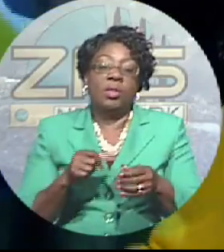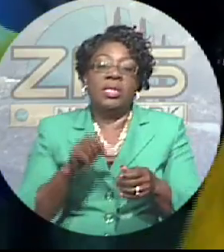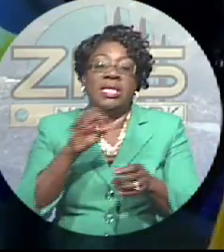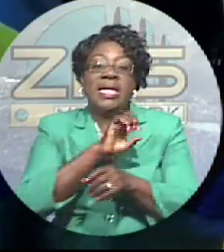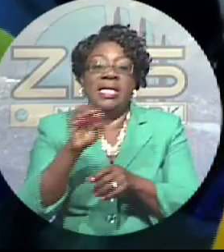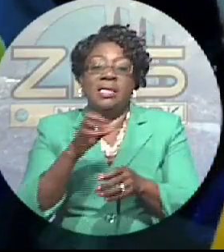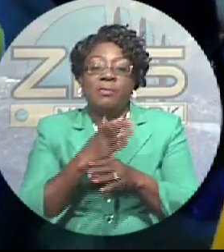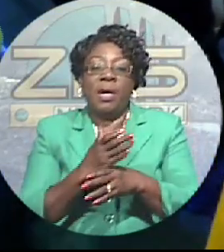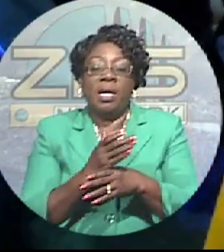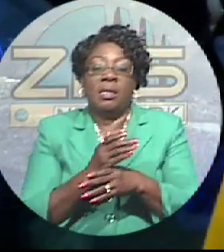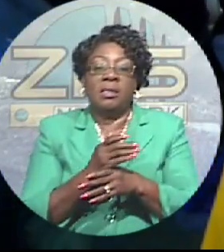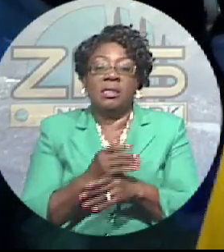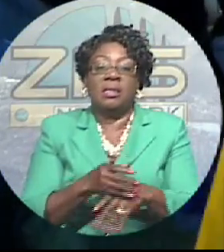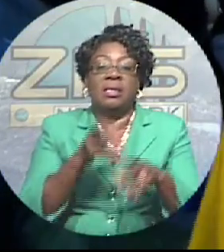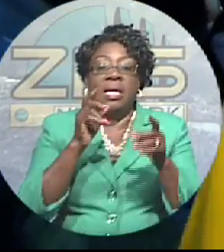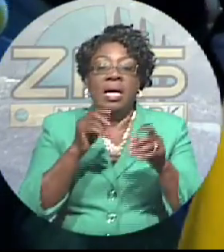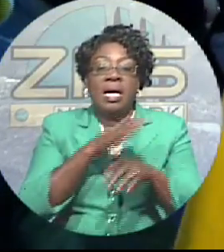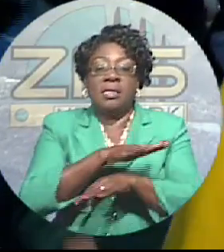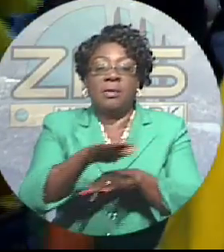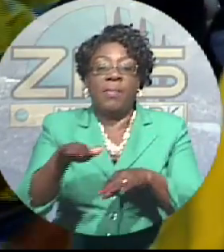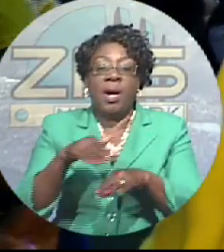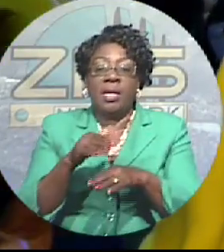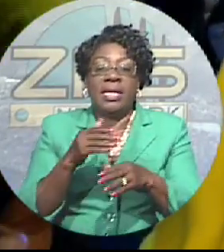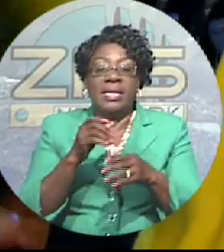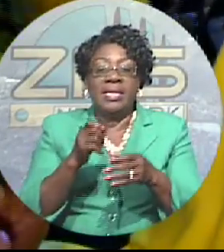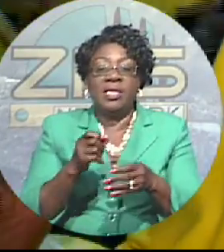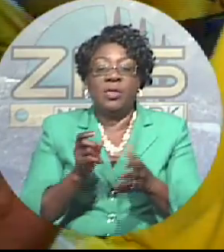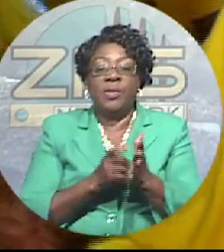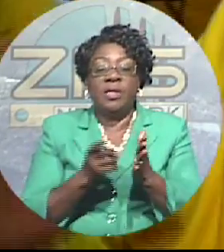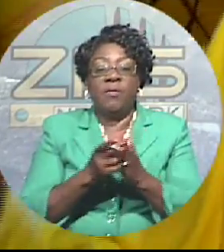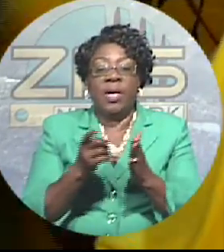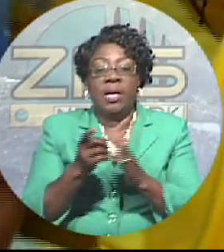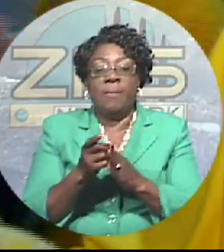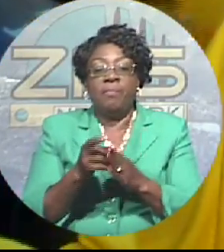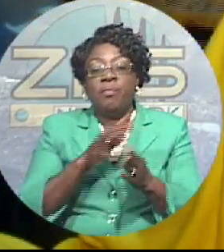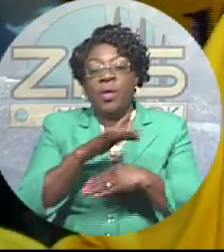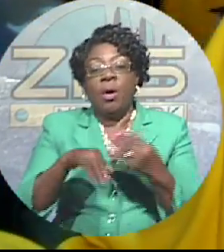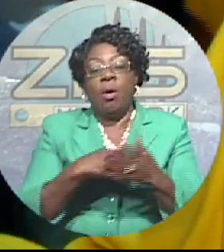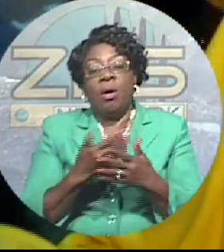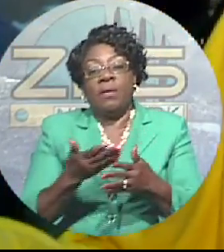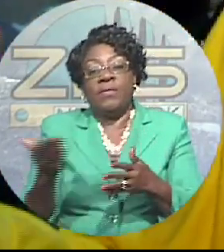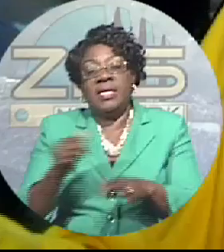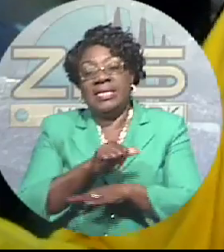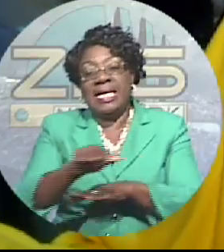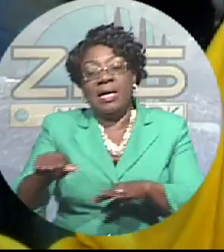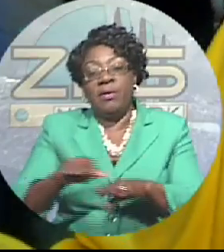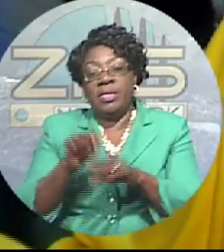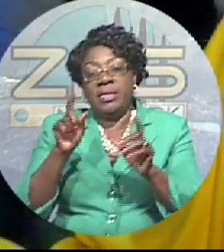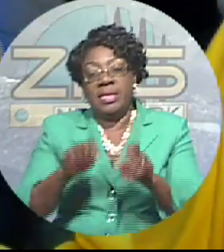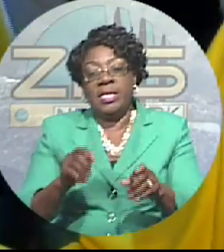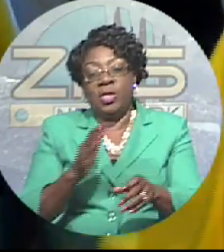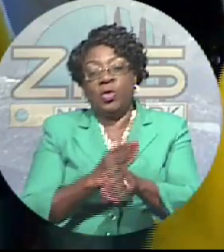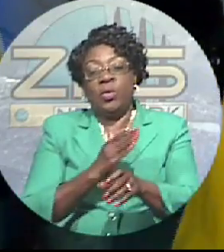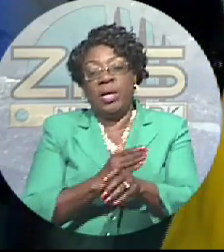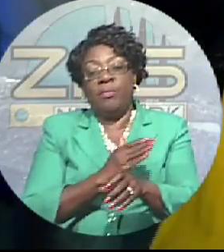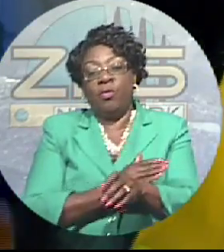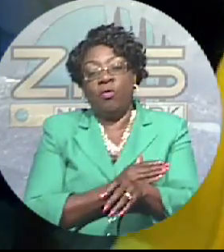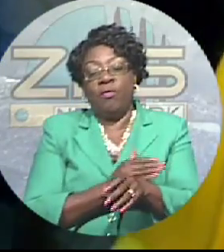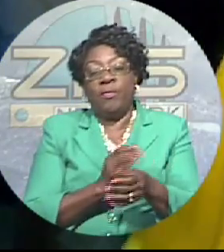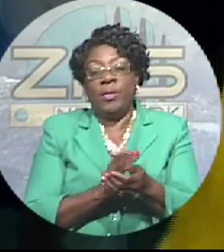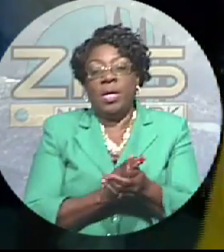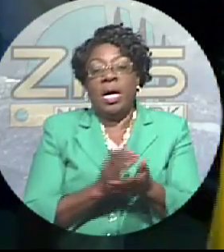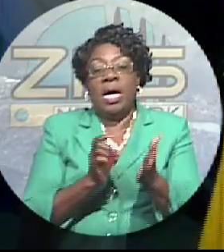huge park which needs to be developed. And so all of these areas need upliftment